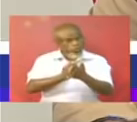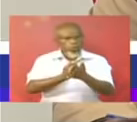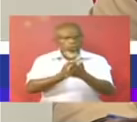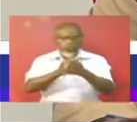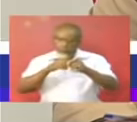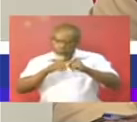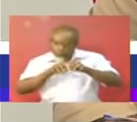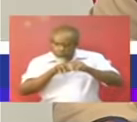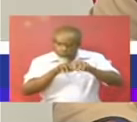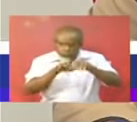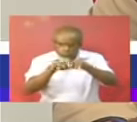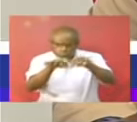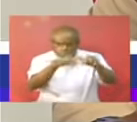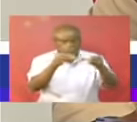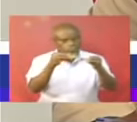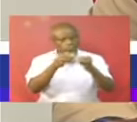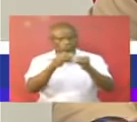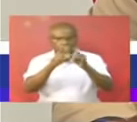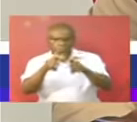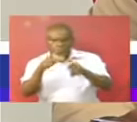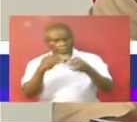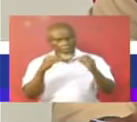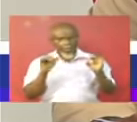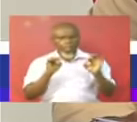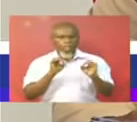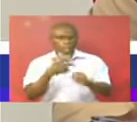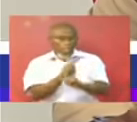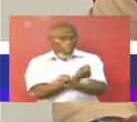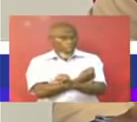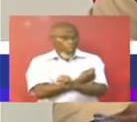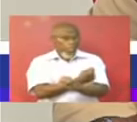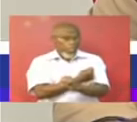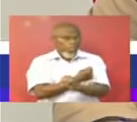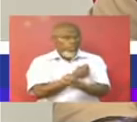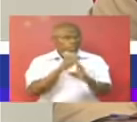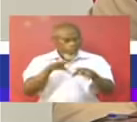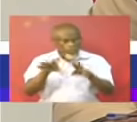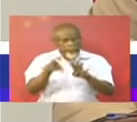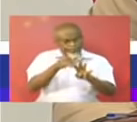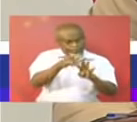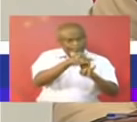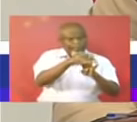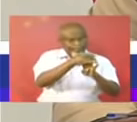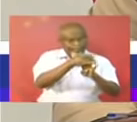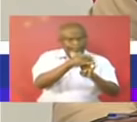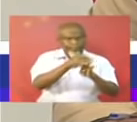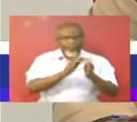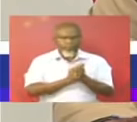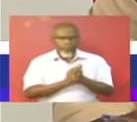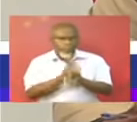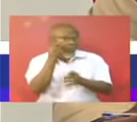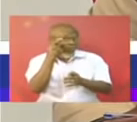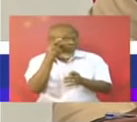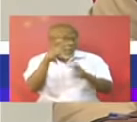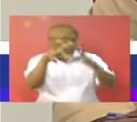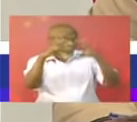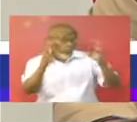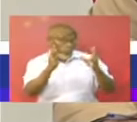unvaccinated population. What we've seen again in international jurisdictions is that the most